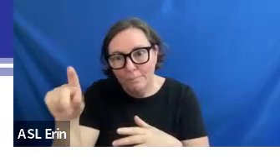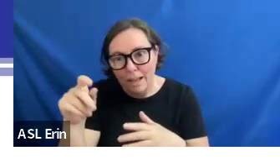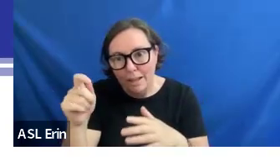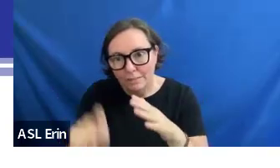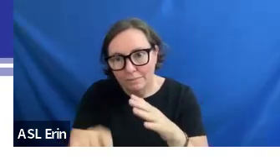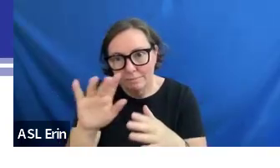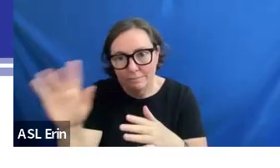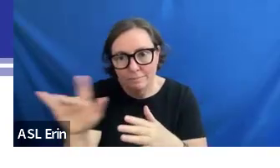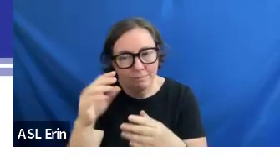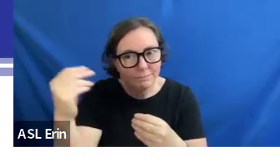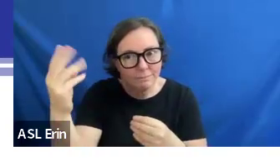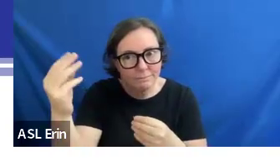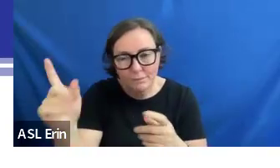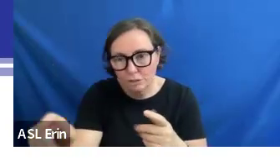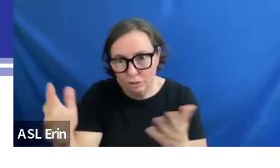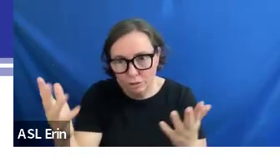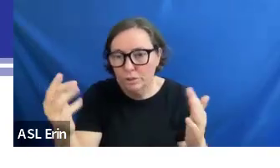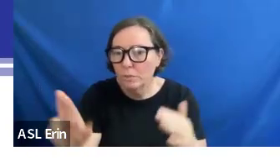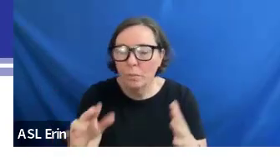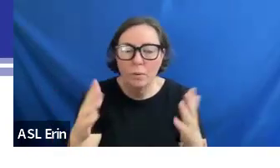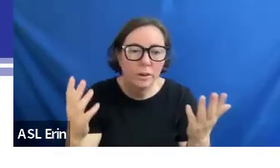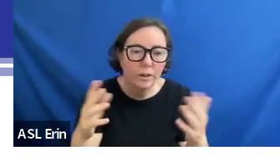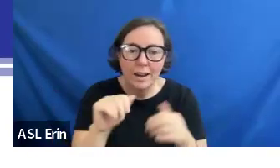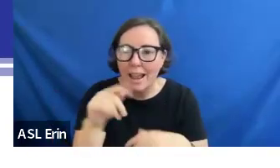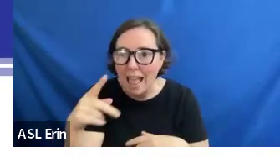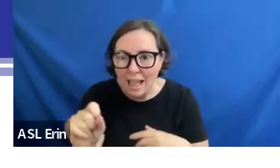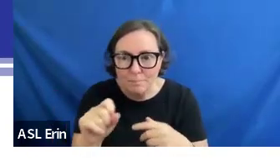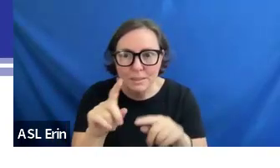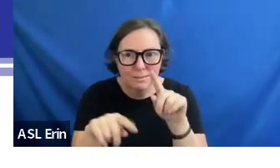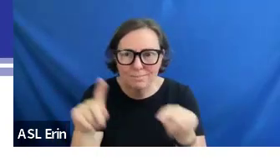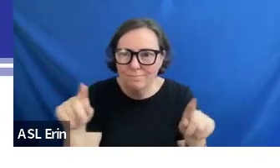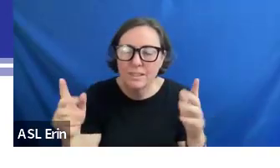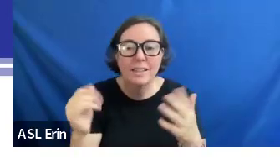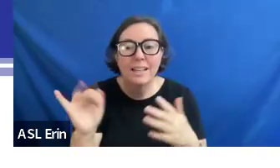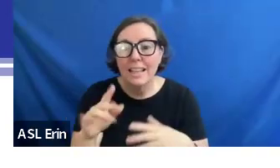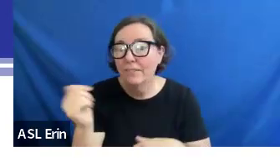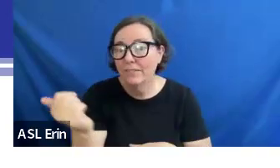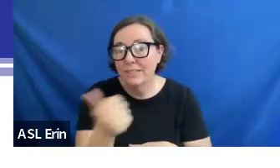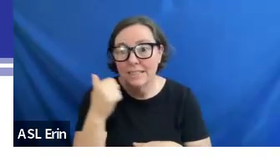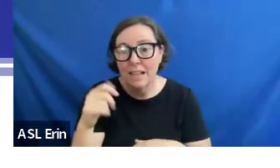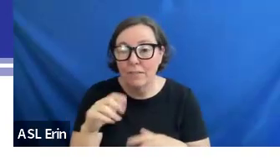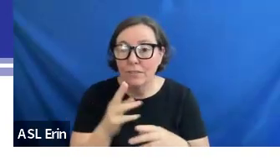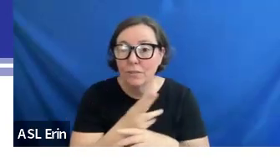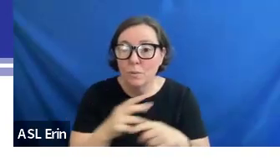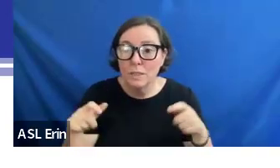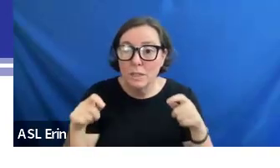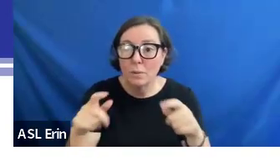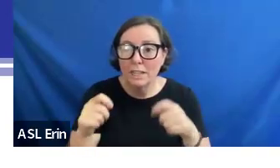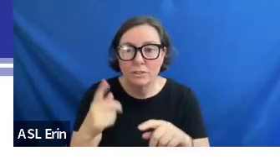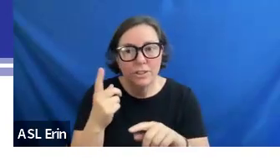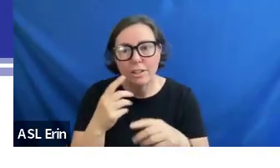if you are somebody with a motor disability who can't operate a traditional